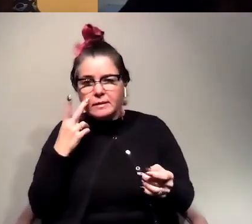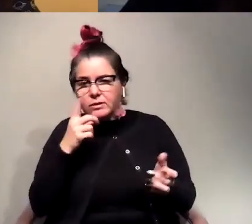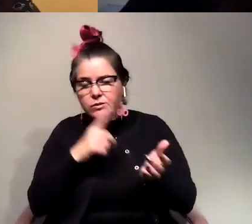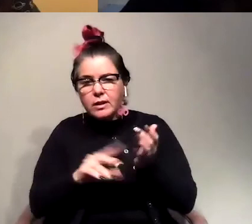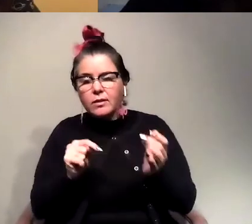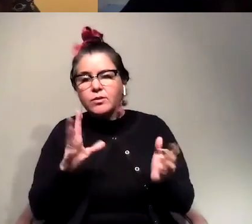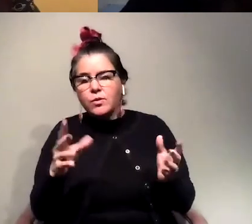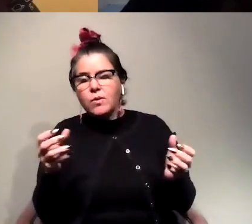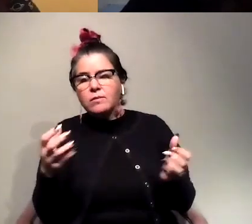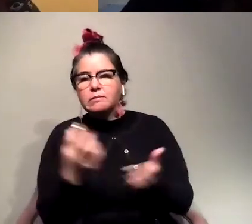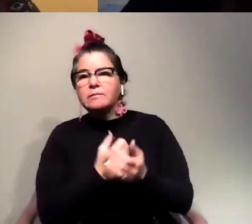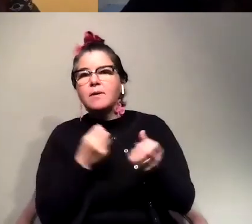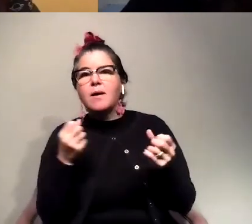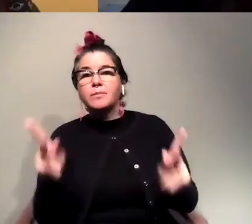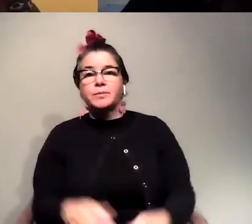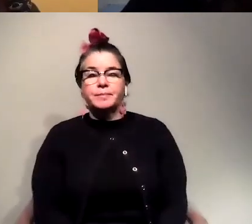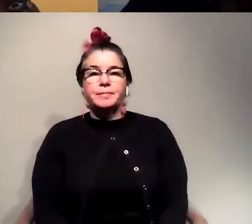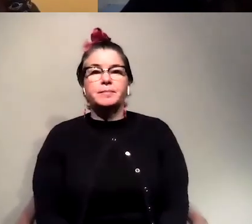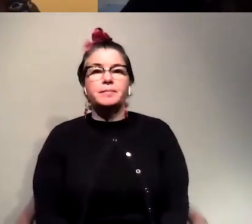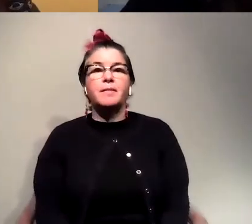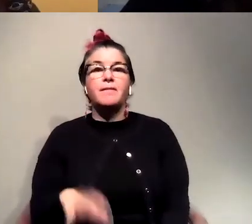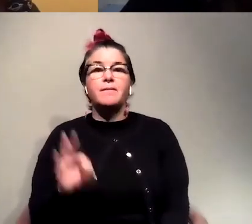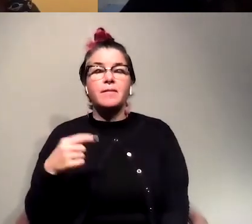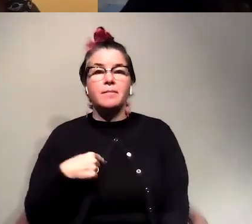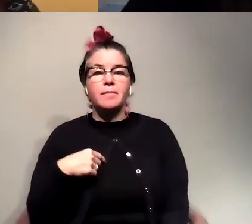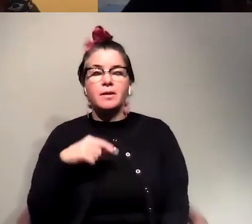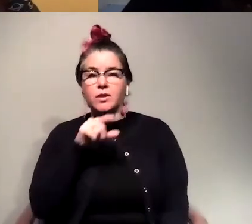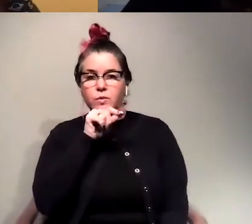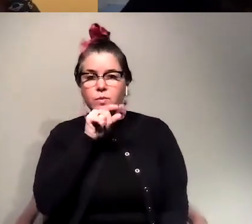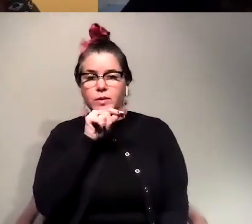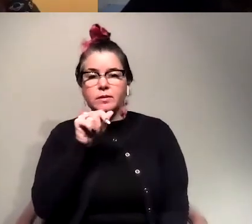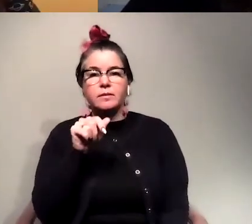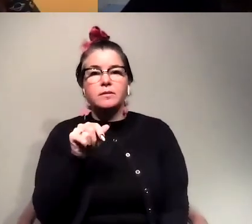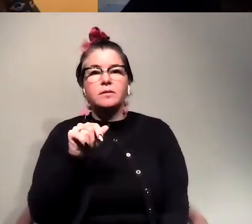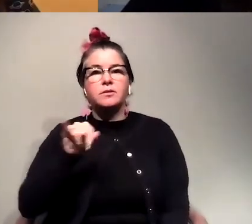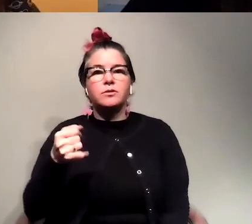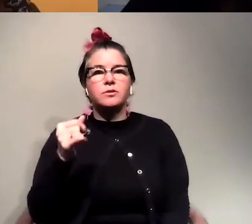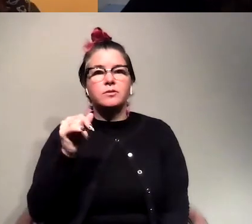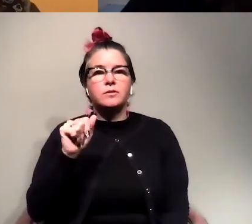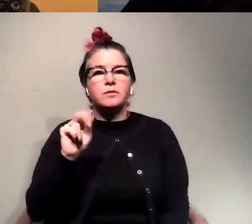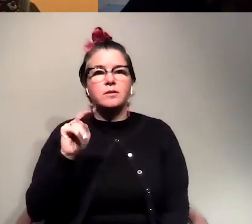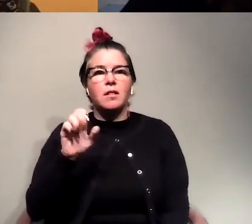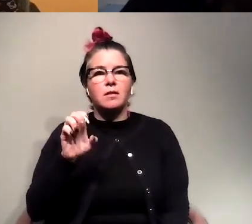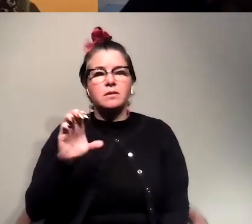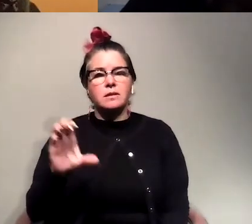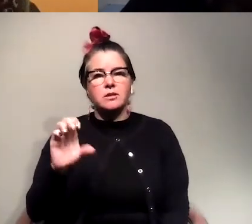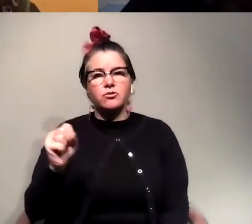your opportunity. Well, you can find me on Twitter as Janelle C. Shane,